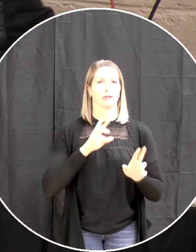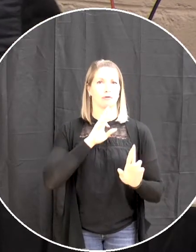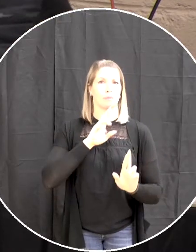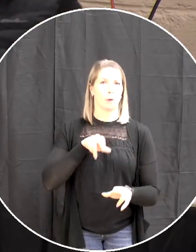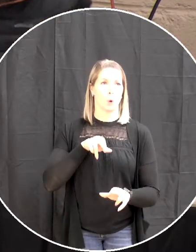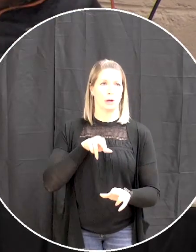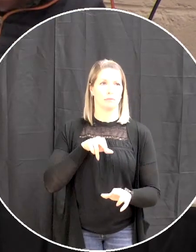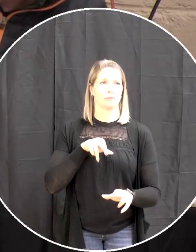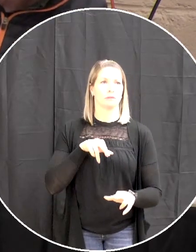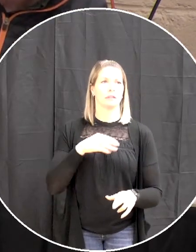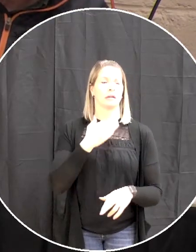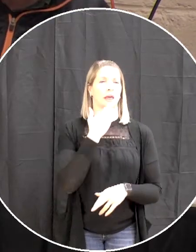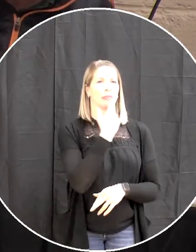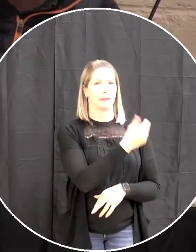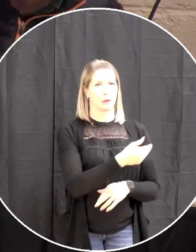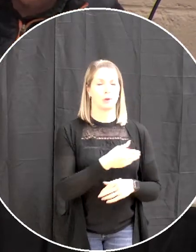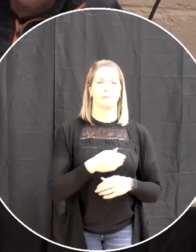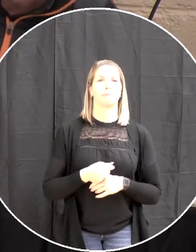Thank you, Chair.